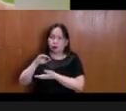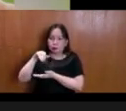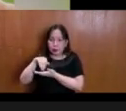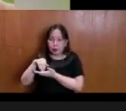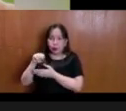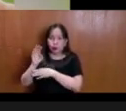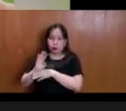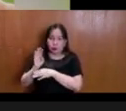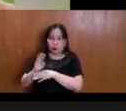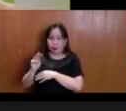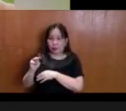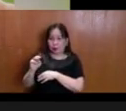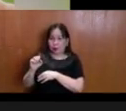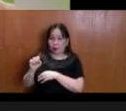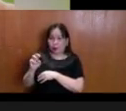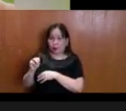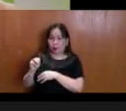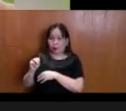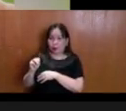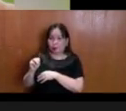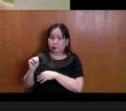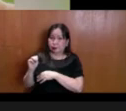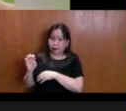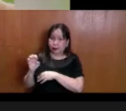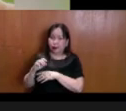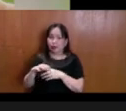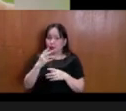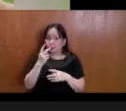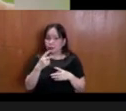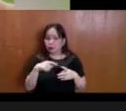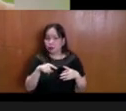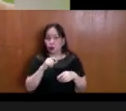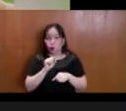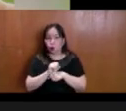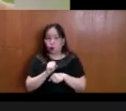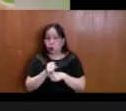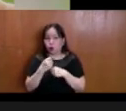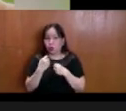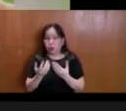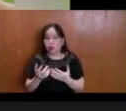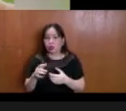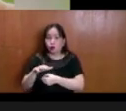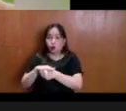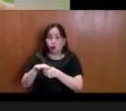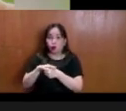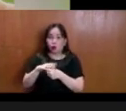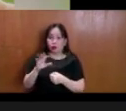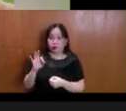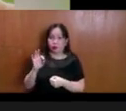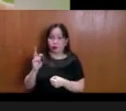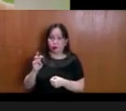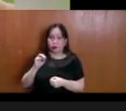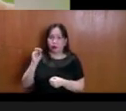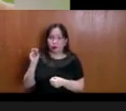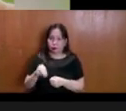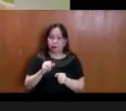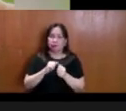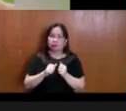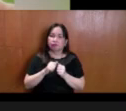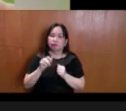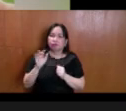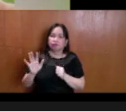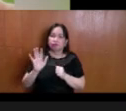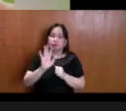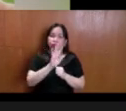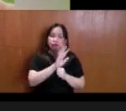And even if you look at the employment, that's at least about 96%. So, and these enterprises are the